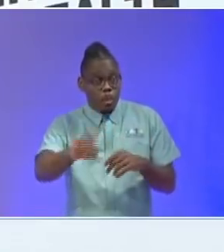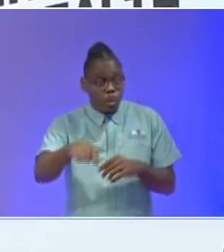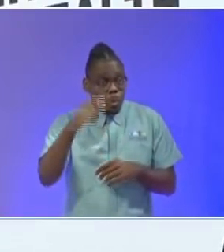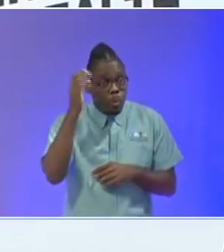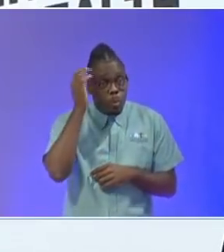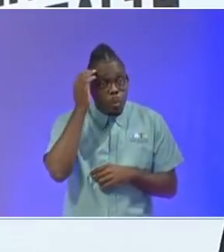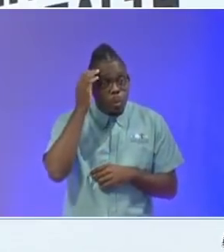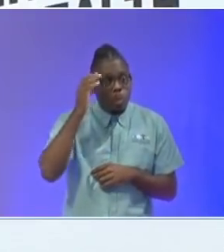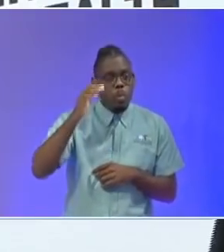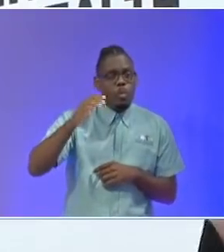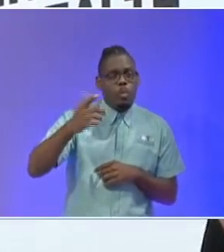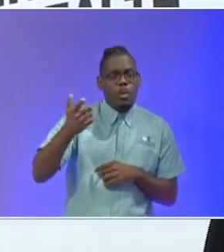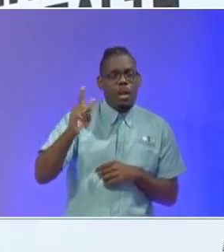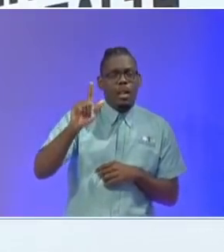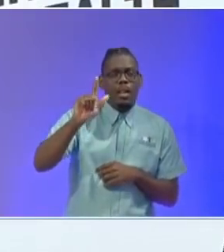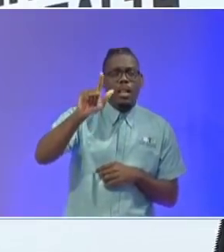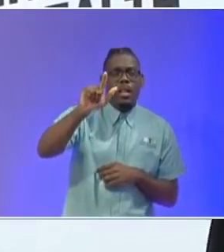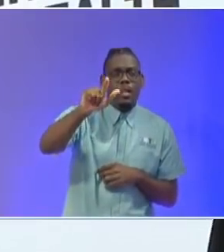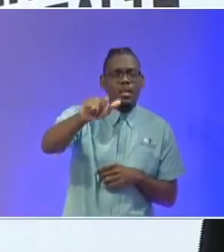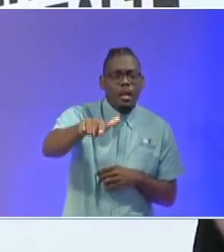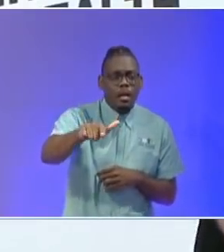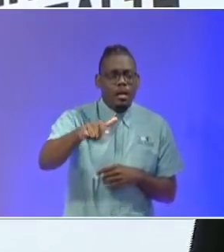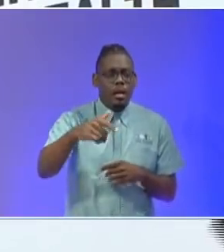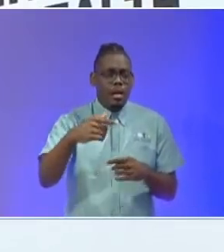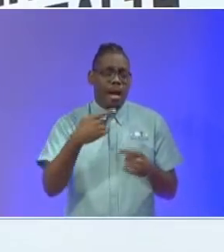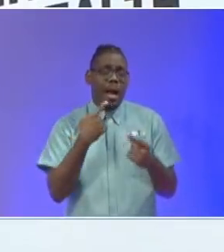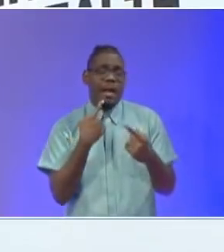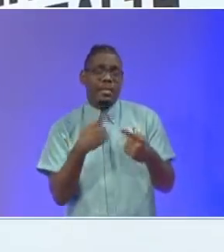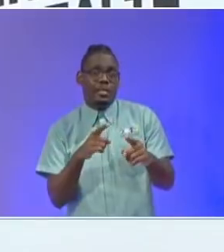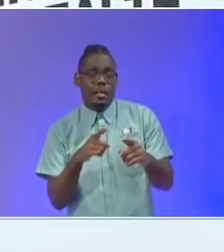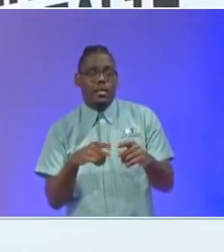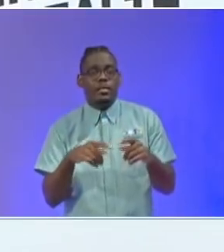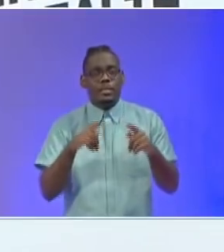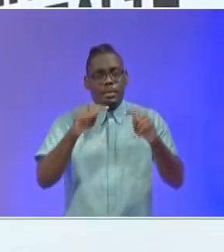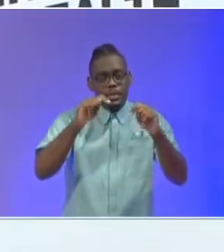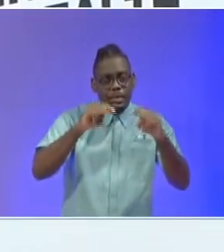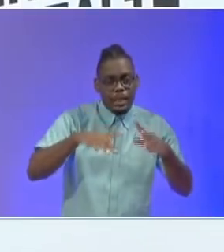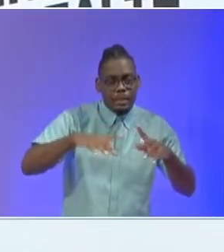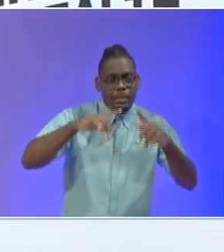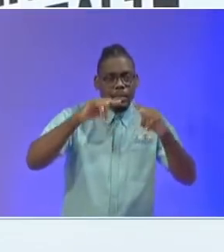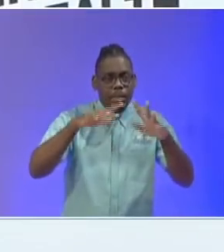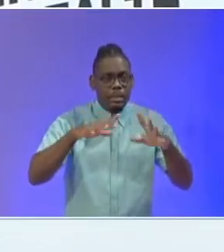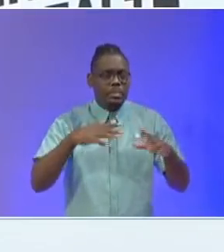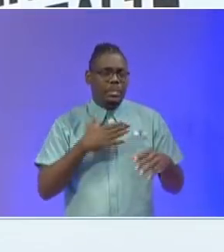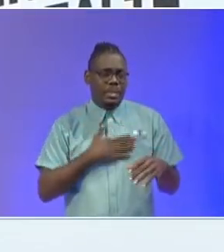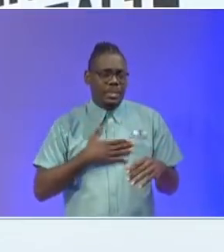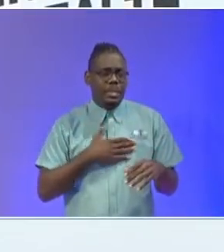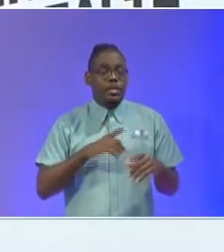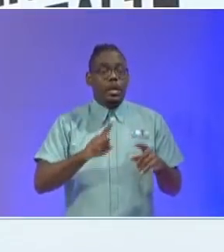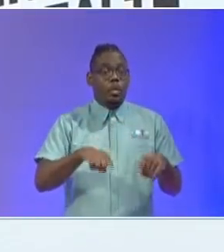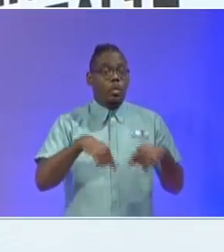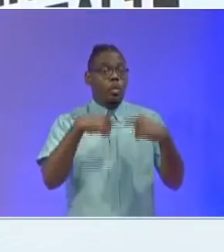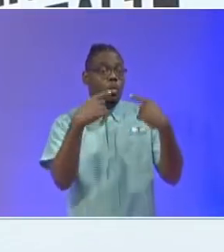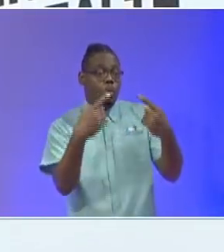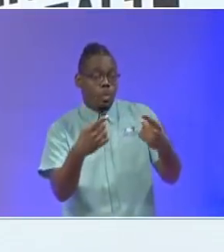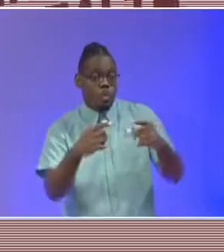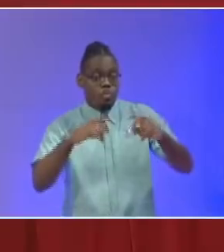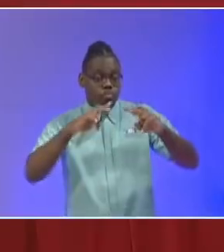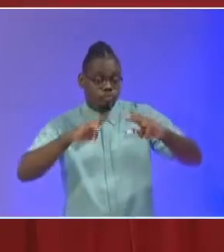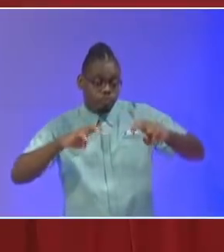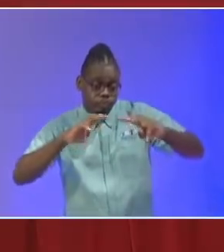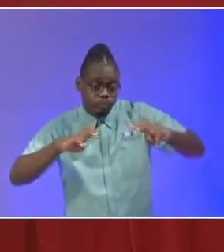on the Ministry of Health's official COVID-19 page, and all of this information is available. I hope that helps.